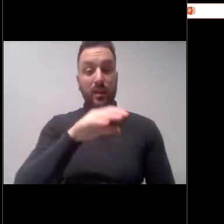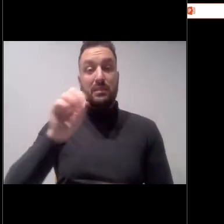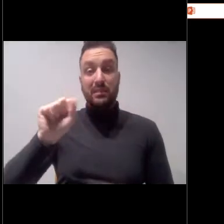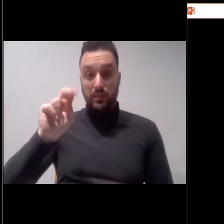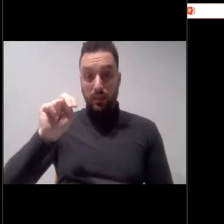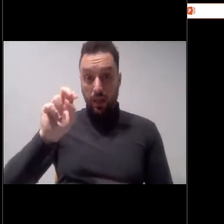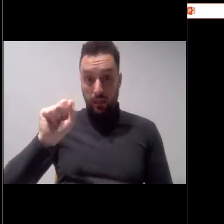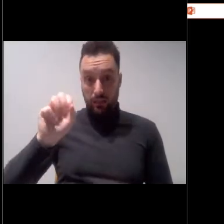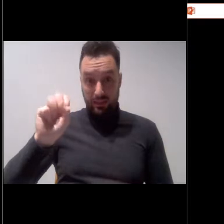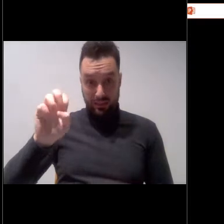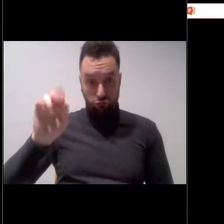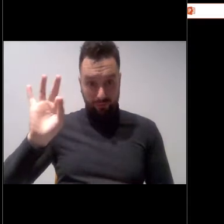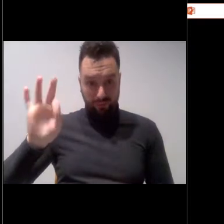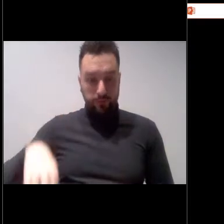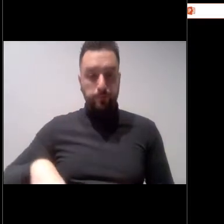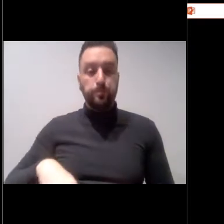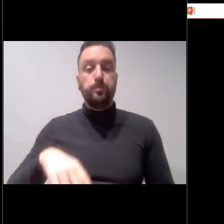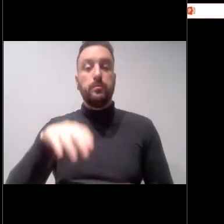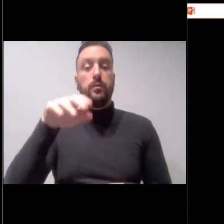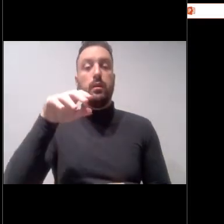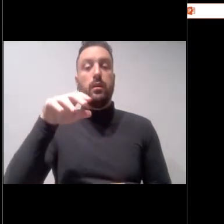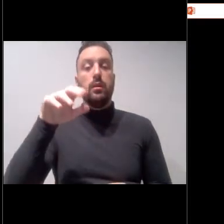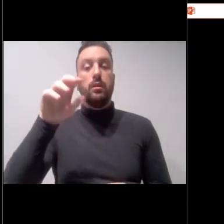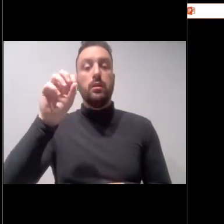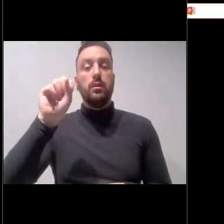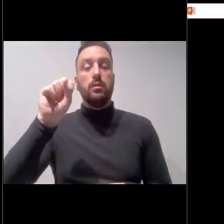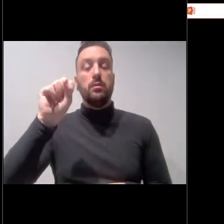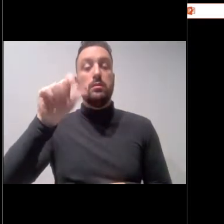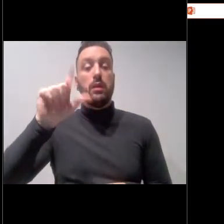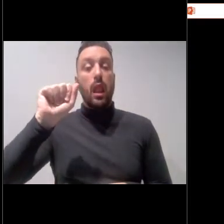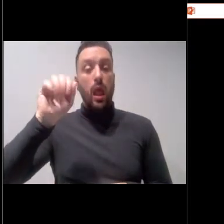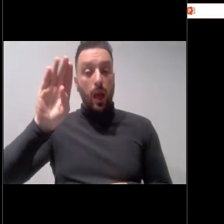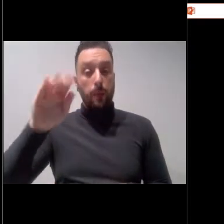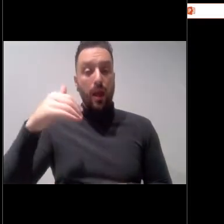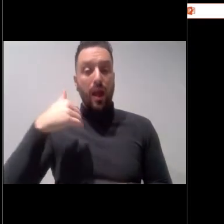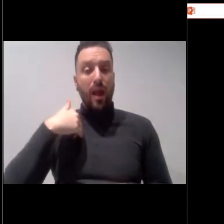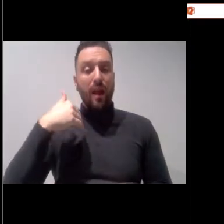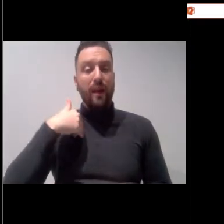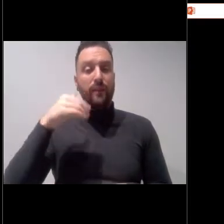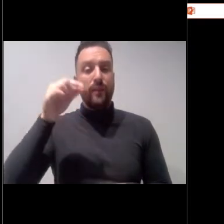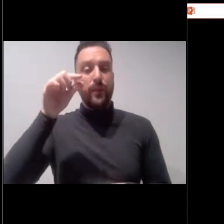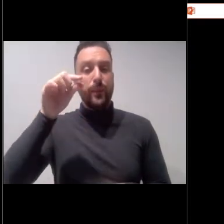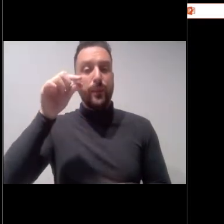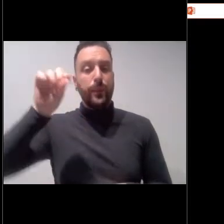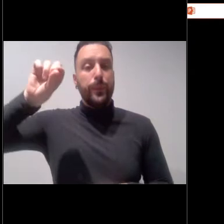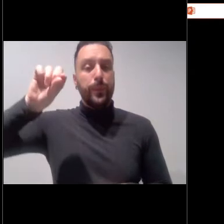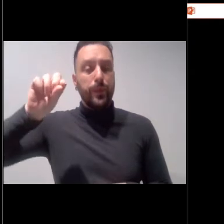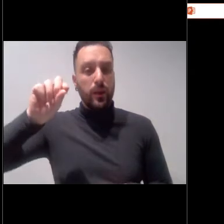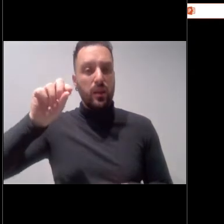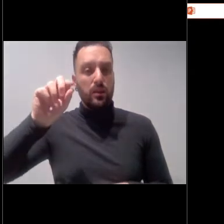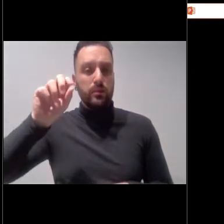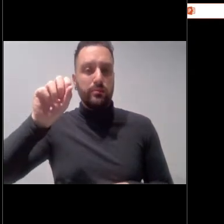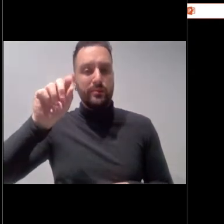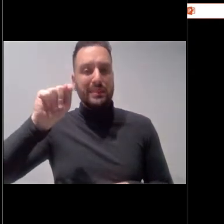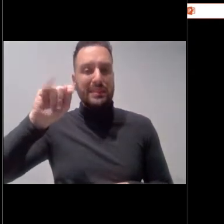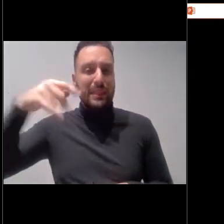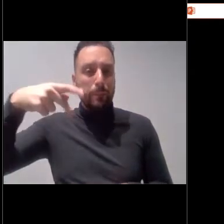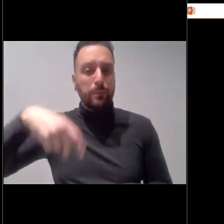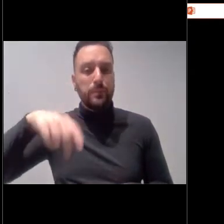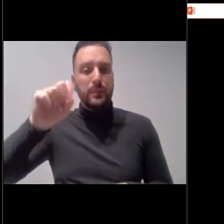SLAB-SERIF fonts are fonts that have a serif or a tick, or, and you can see